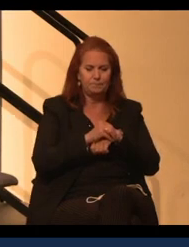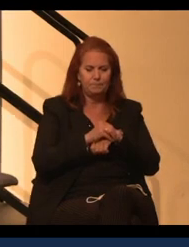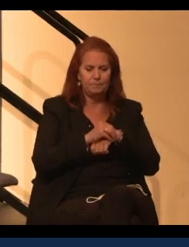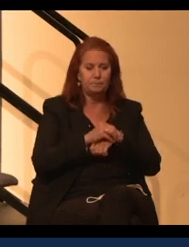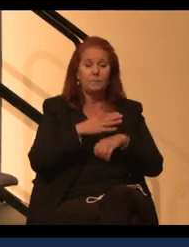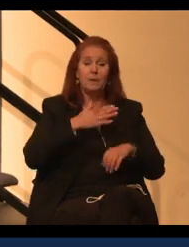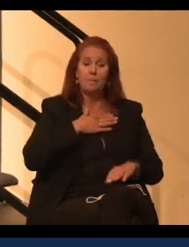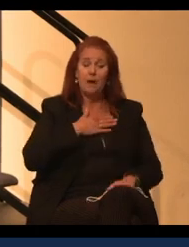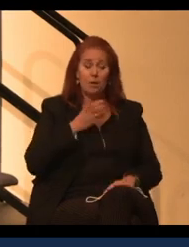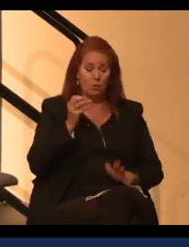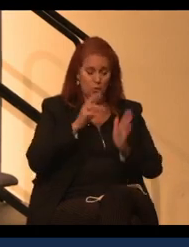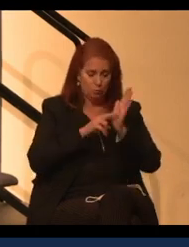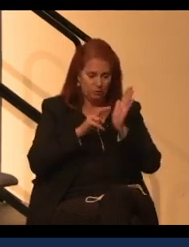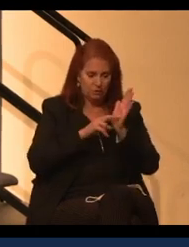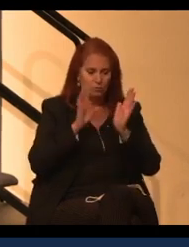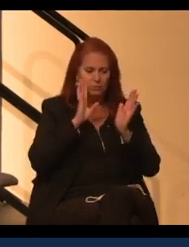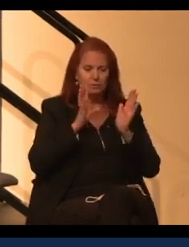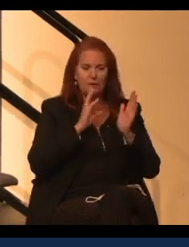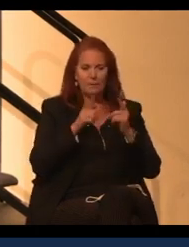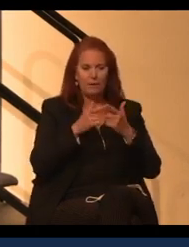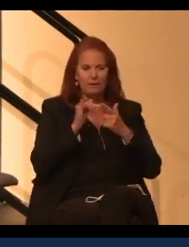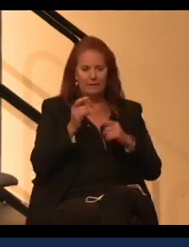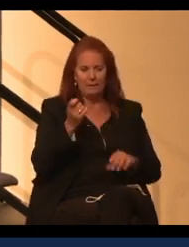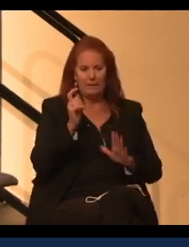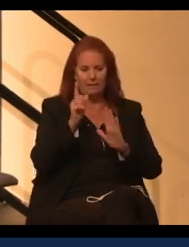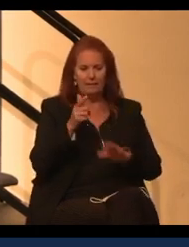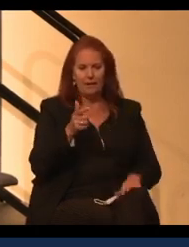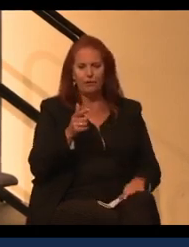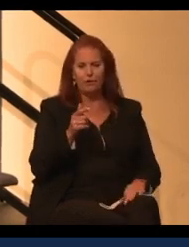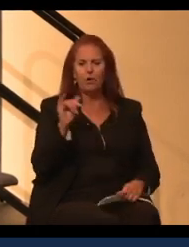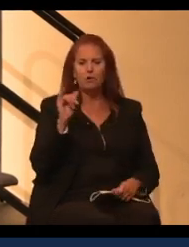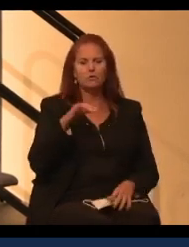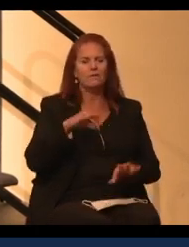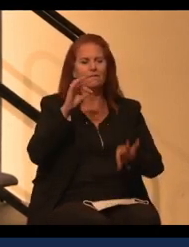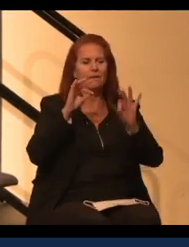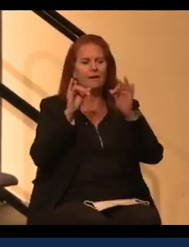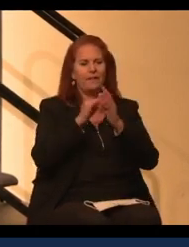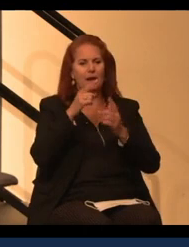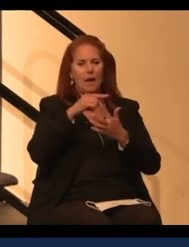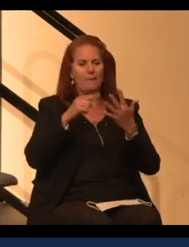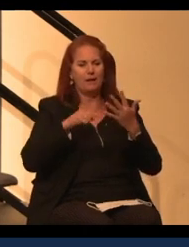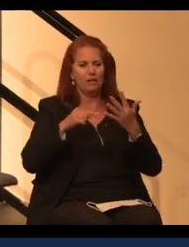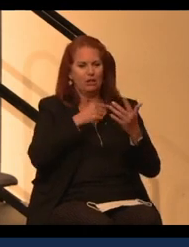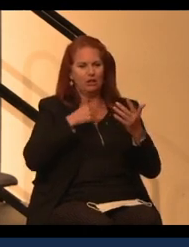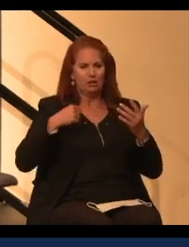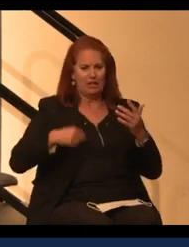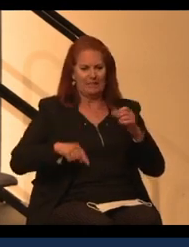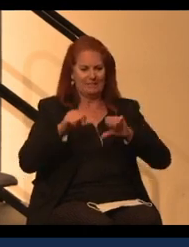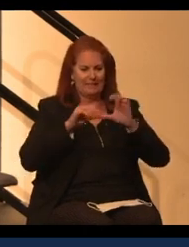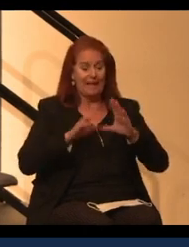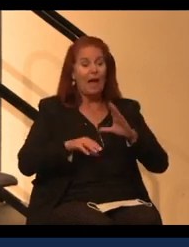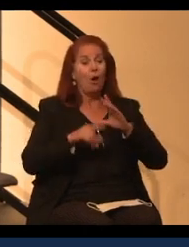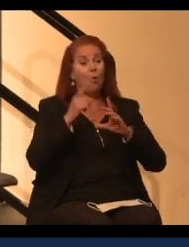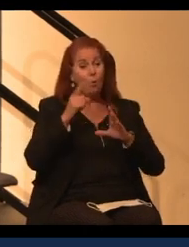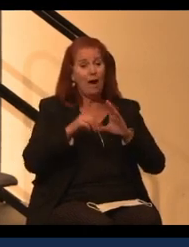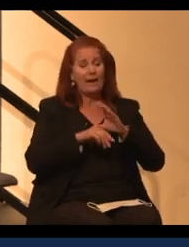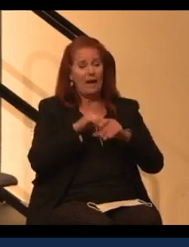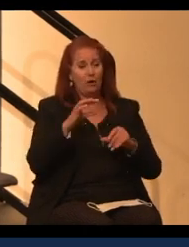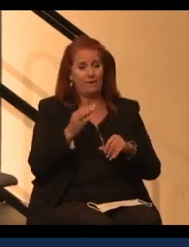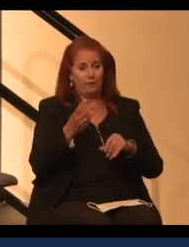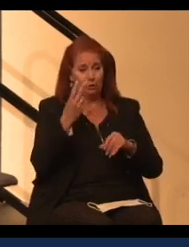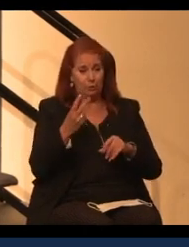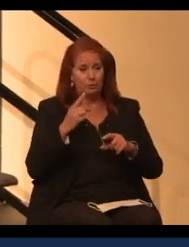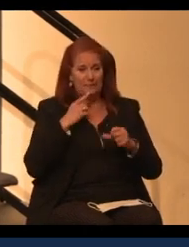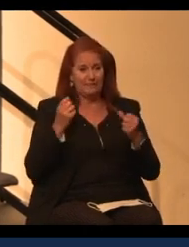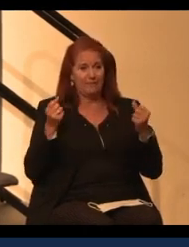In my own research, I'll talk about in a little bit later, also finding that among Chinese scientists, 1 out of every 2 are